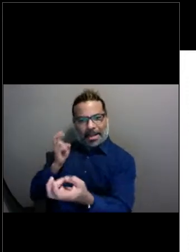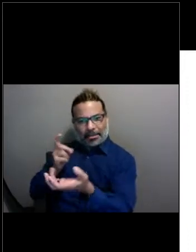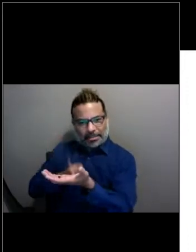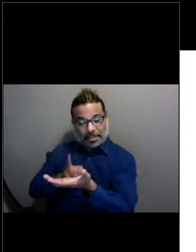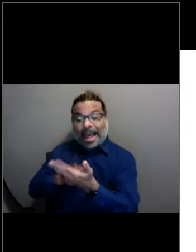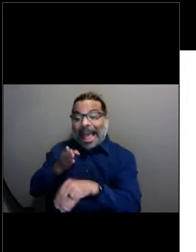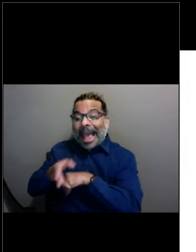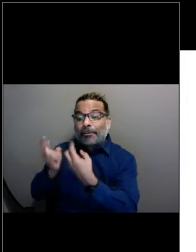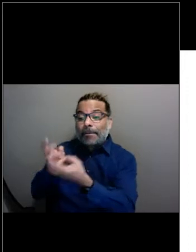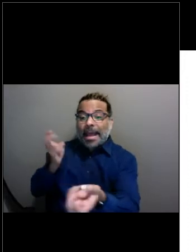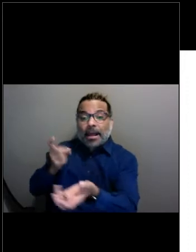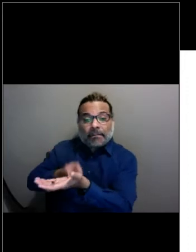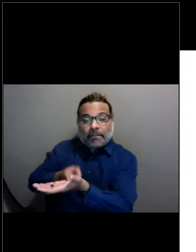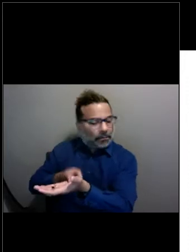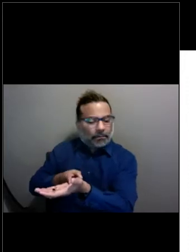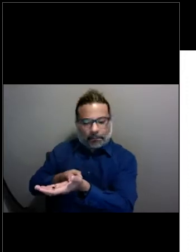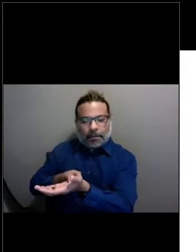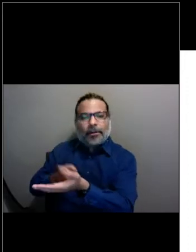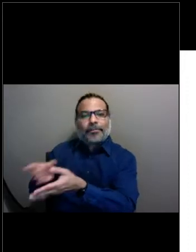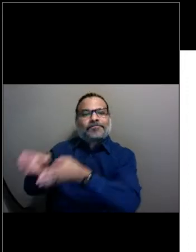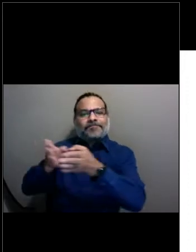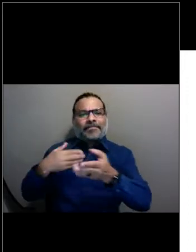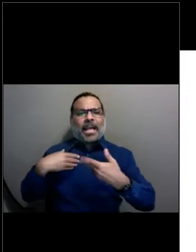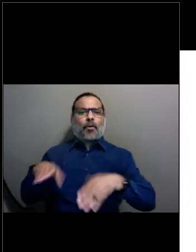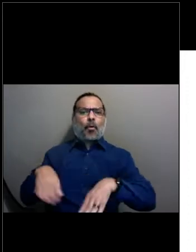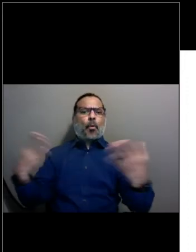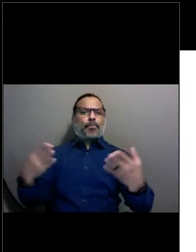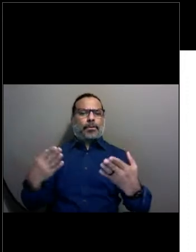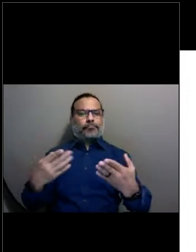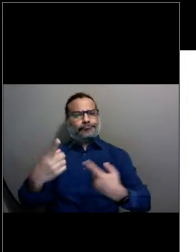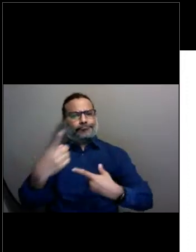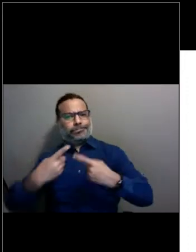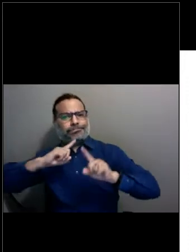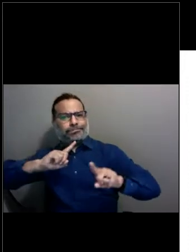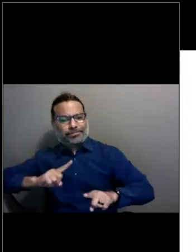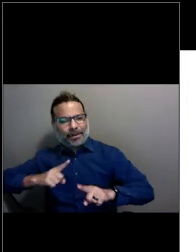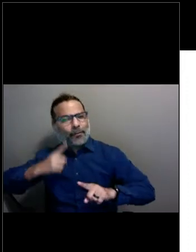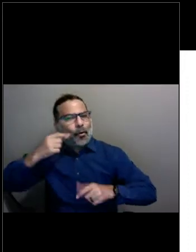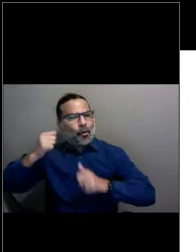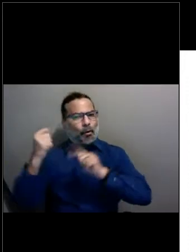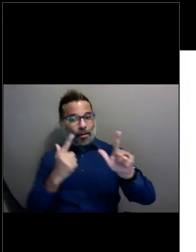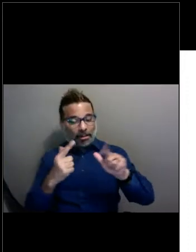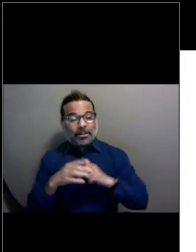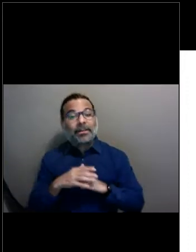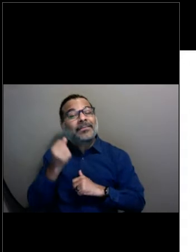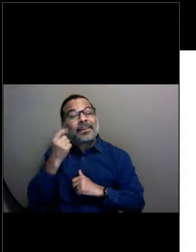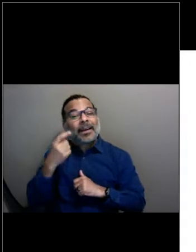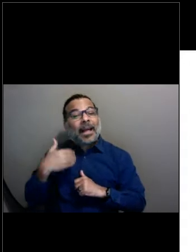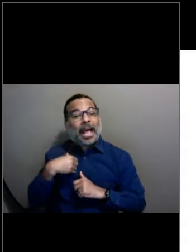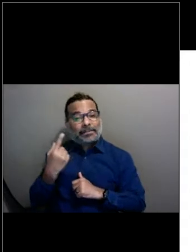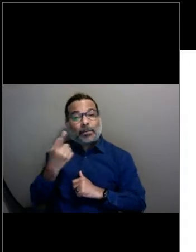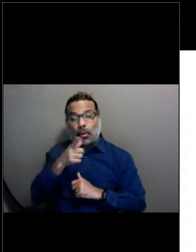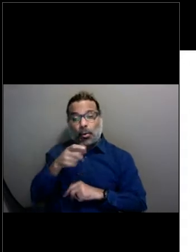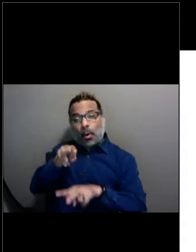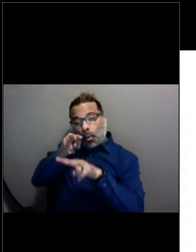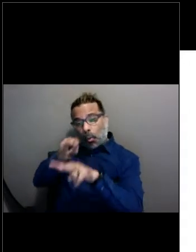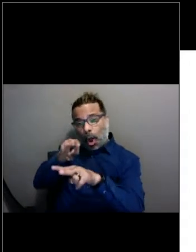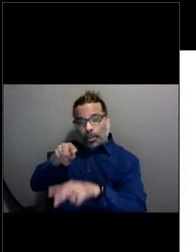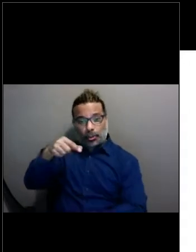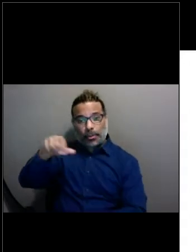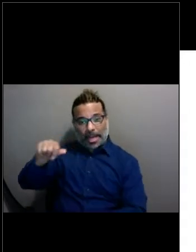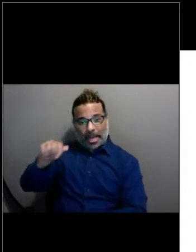panel discussions, we will then have an open Q&A time for everyone at the end. However, we have someone monitoring the Q&A,